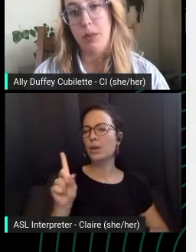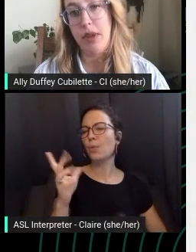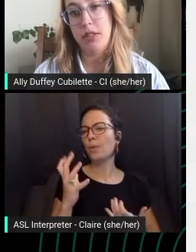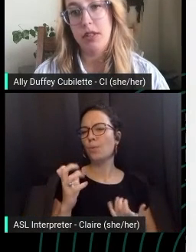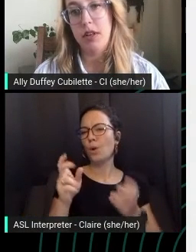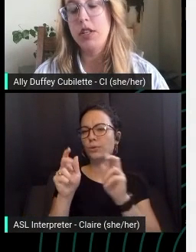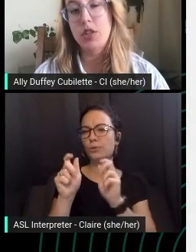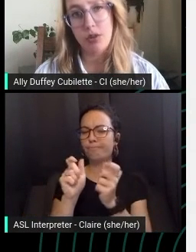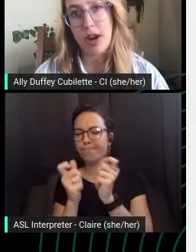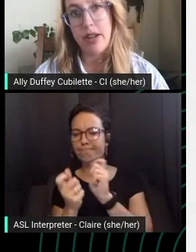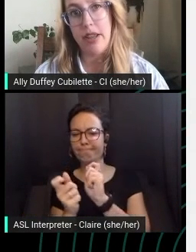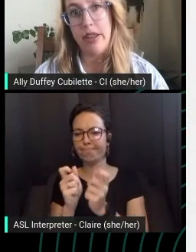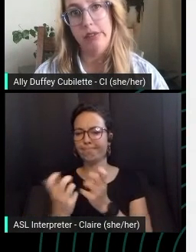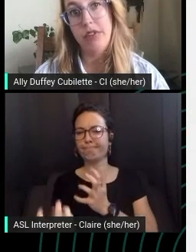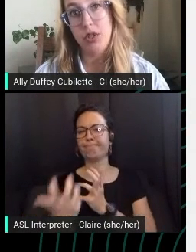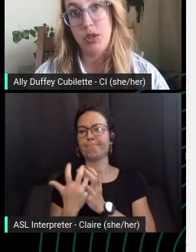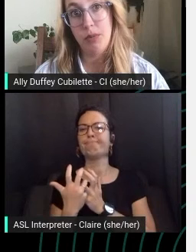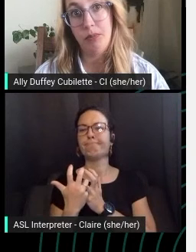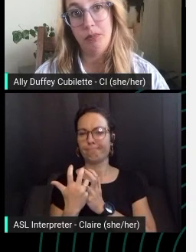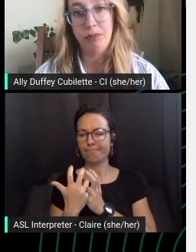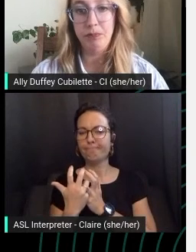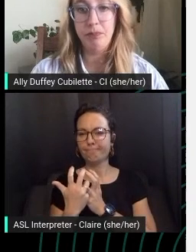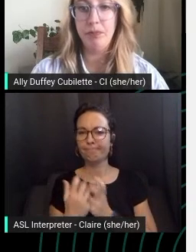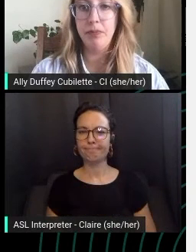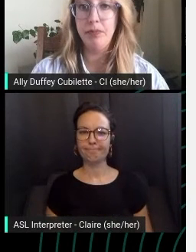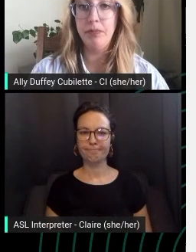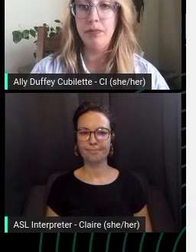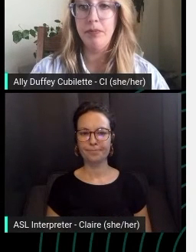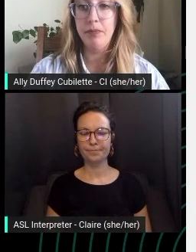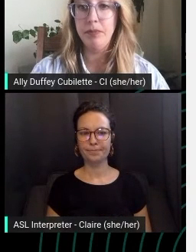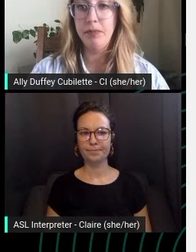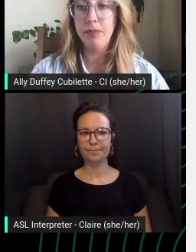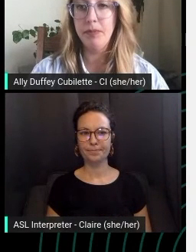begin to implement additional tracking in phase 2.